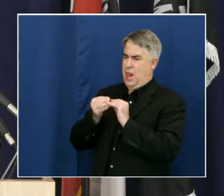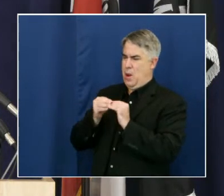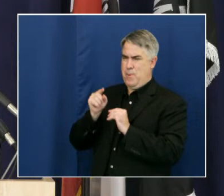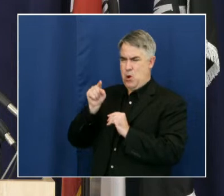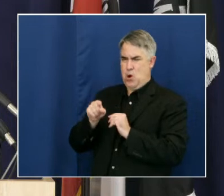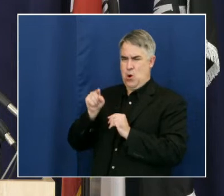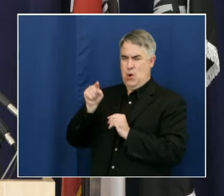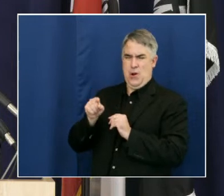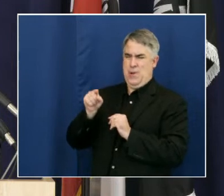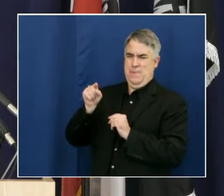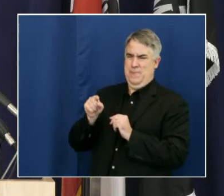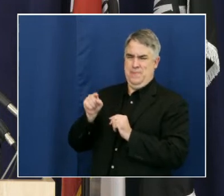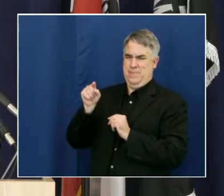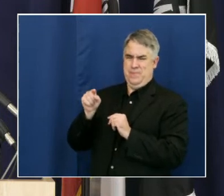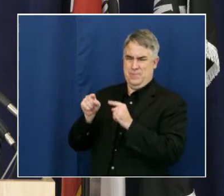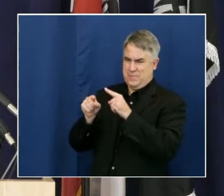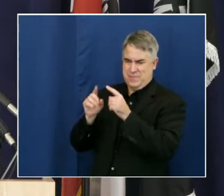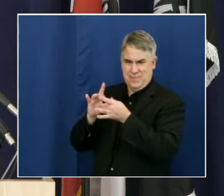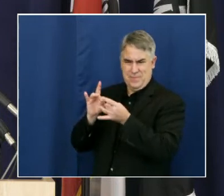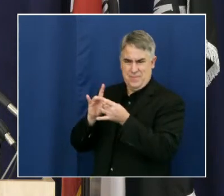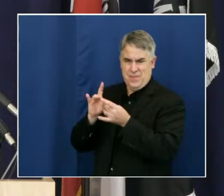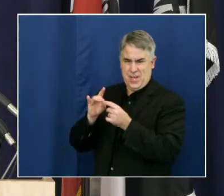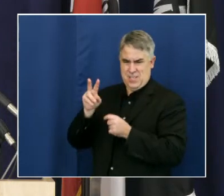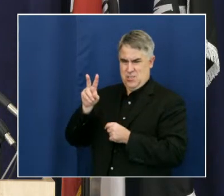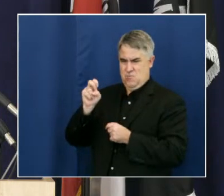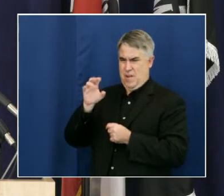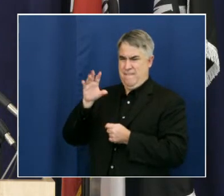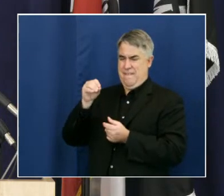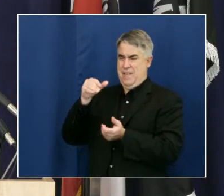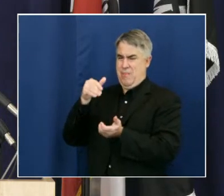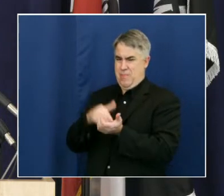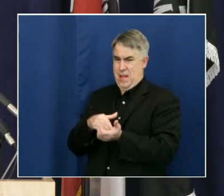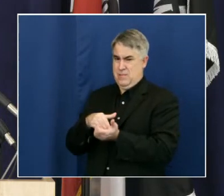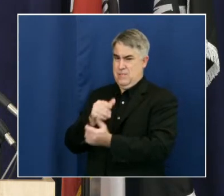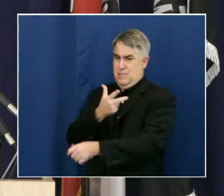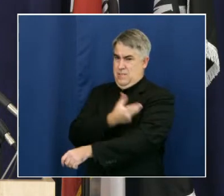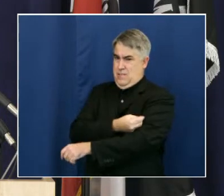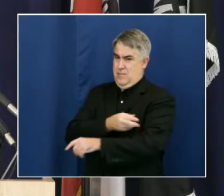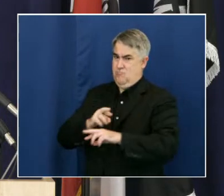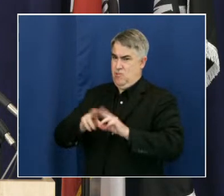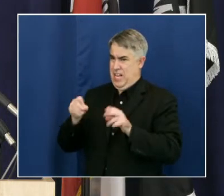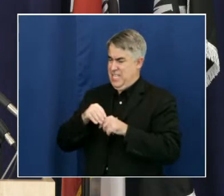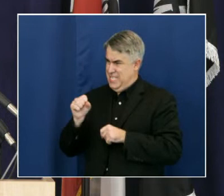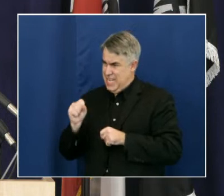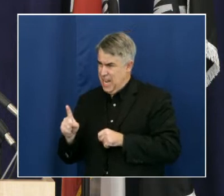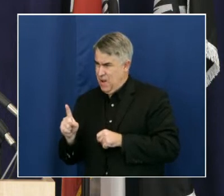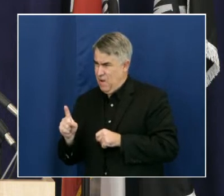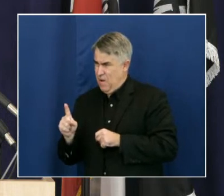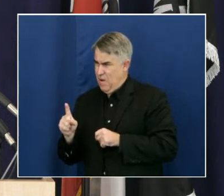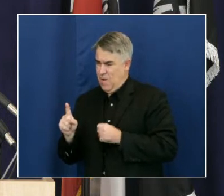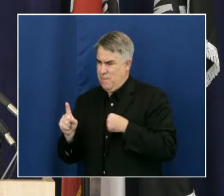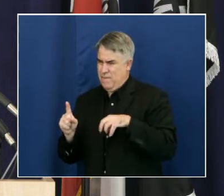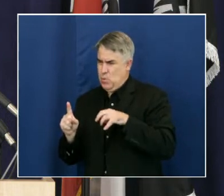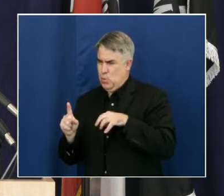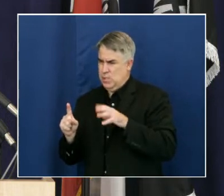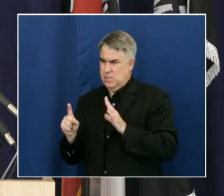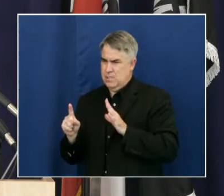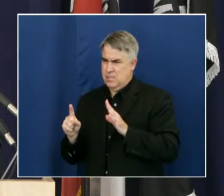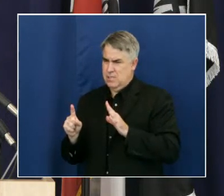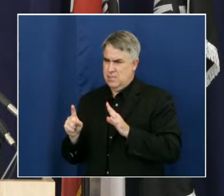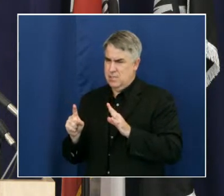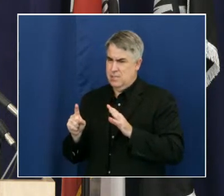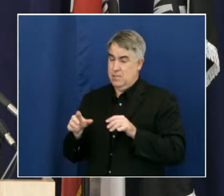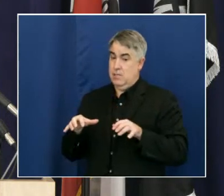close to 250,000 doses have arrived in San Diego, and to meet Tier 1, you're going to need at least 1.2